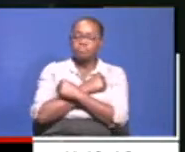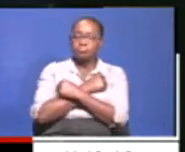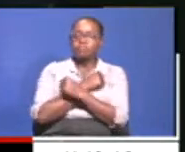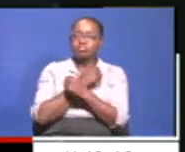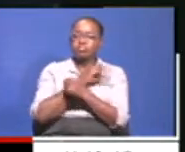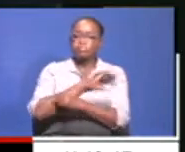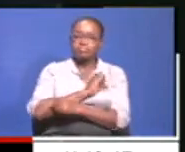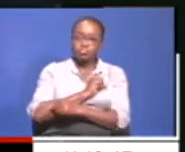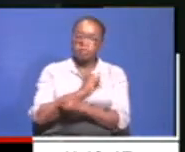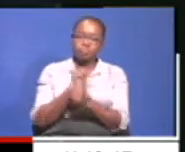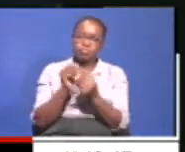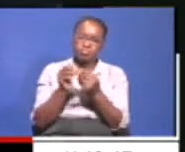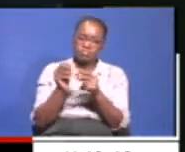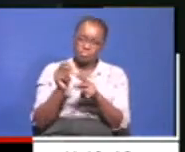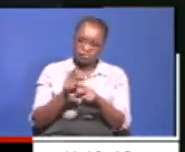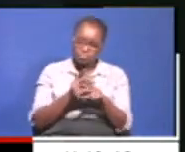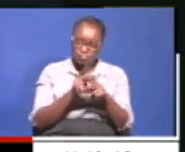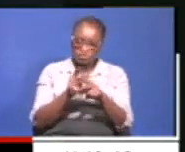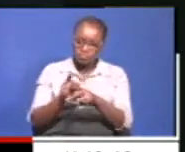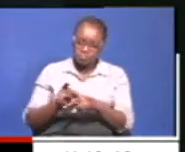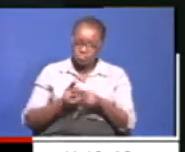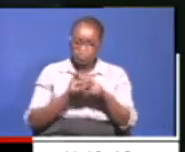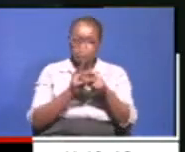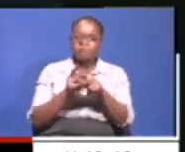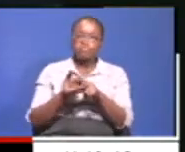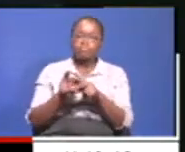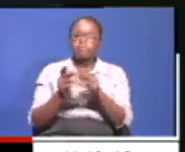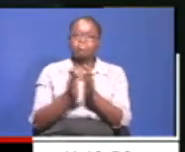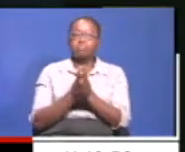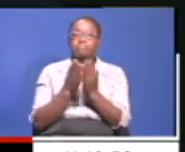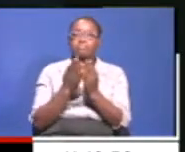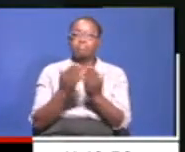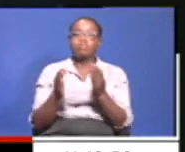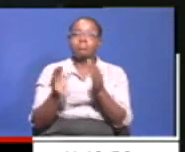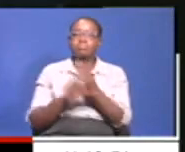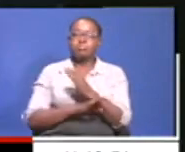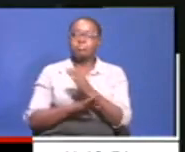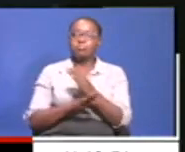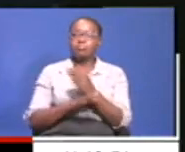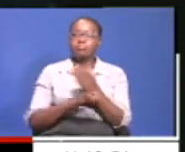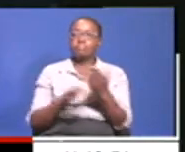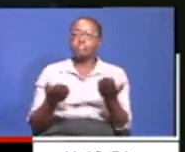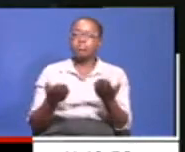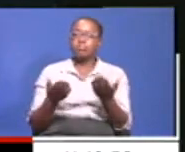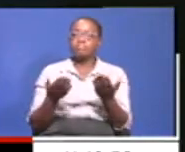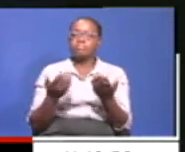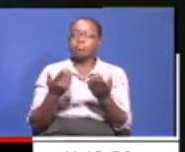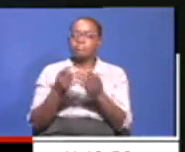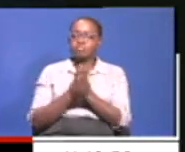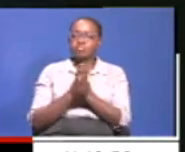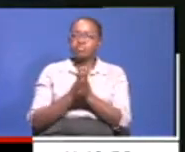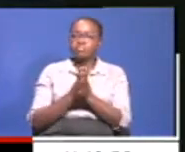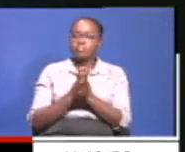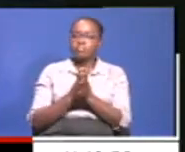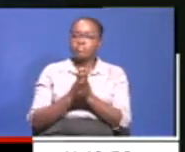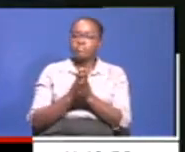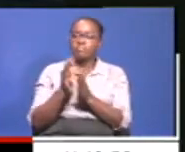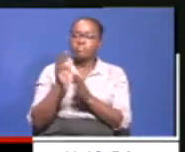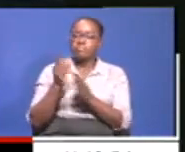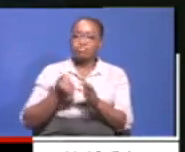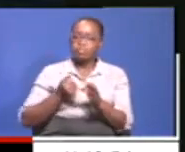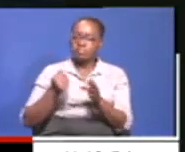lot of training with us. And right now, George is the assistant clerk, of course, for this WRC rally, yet he has so